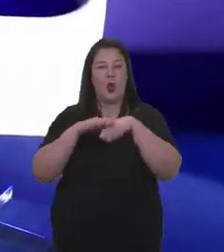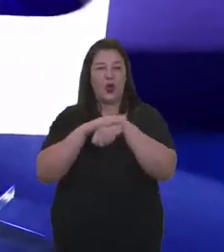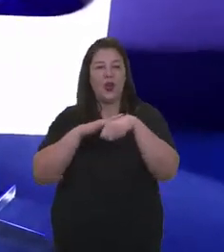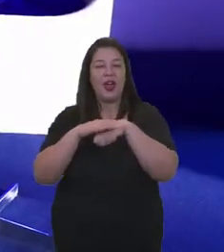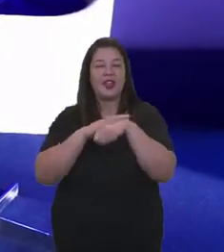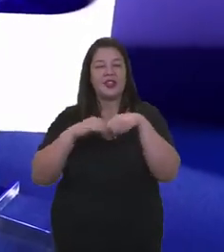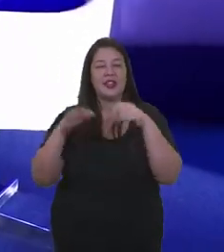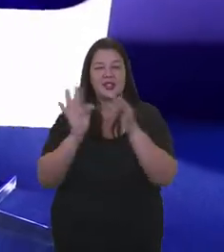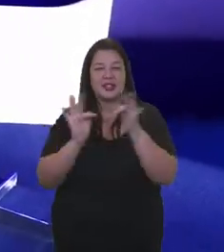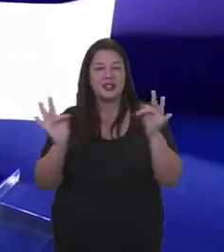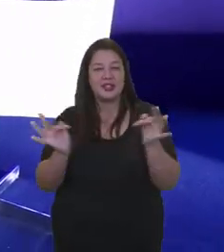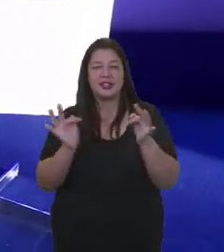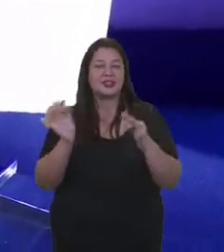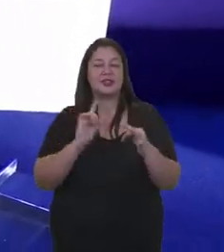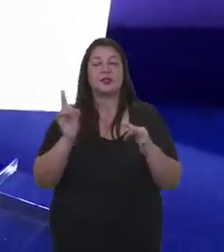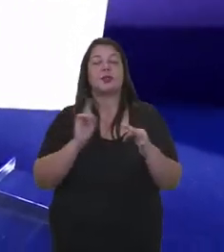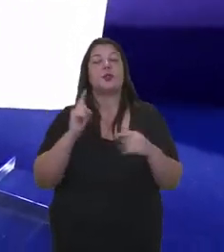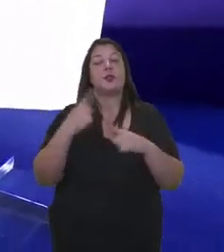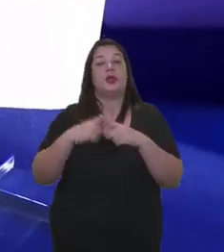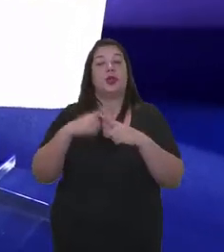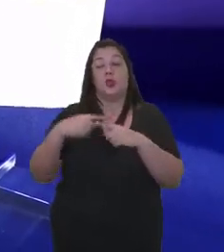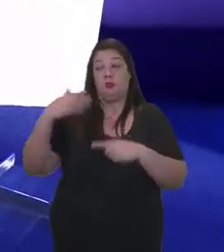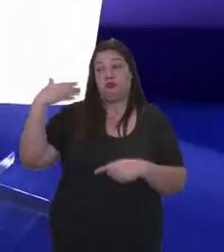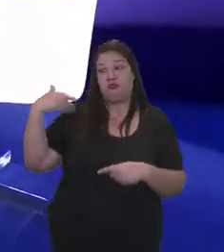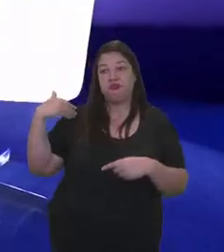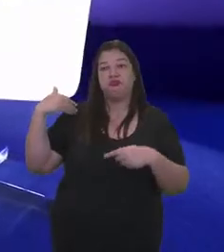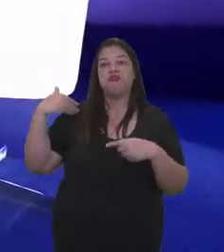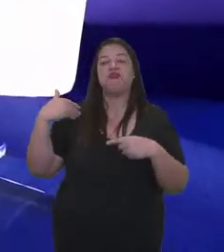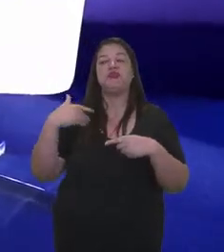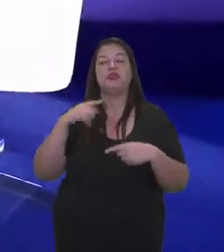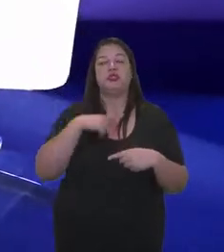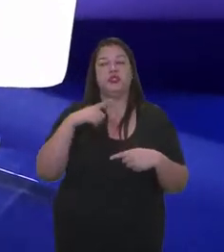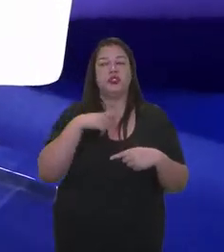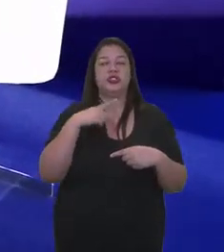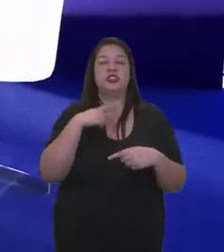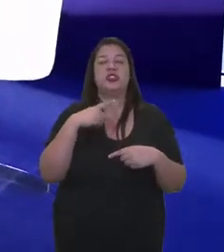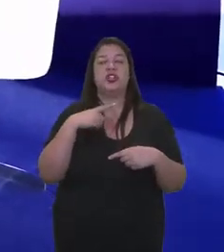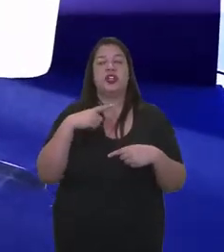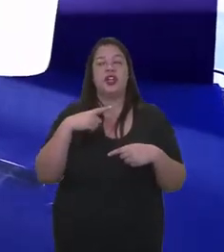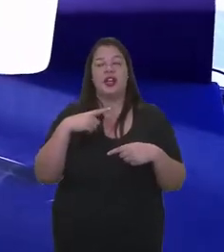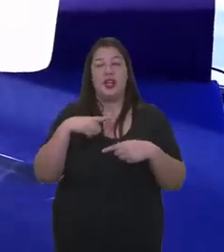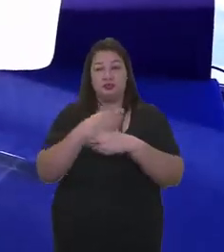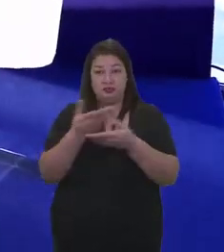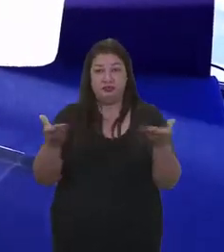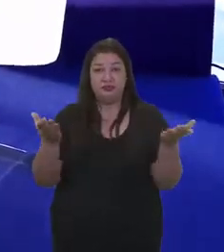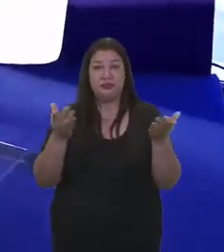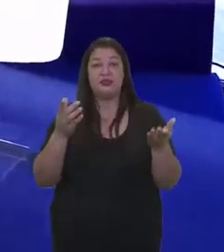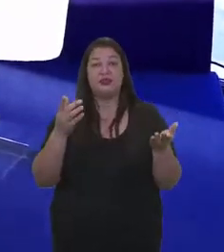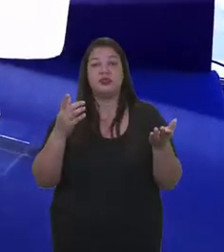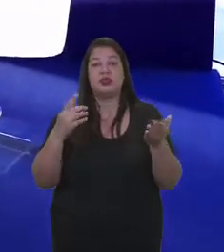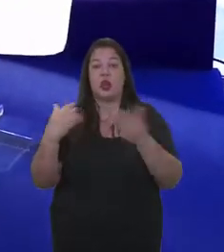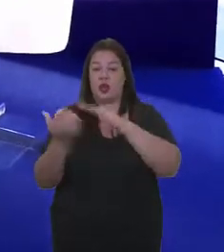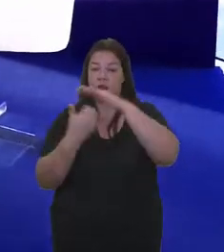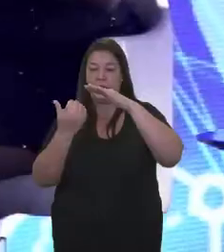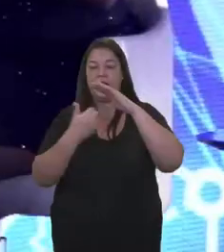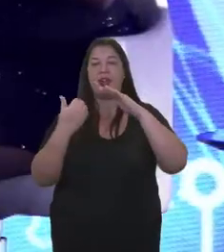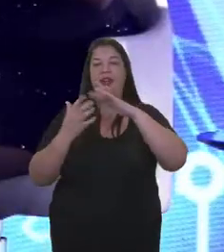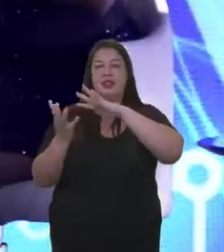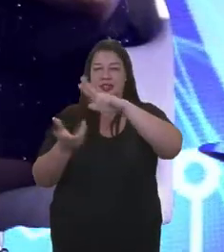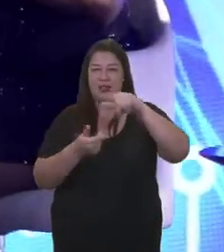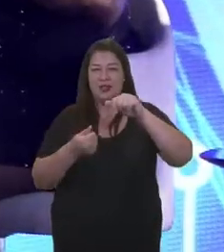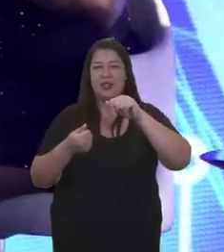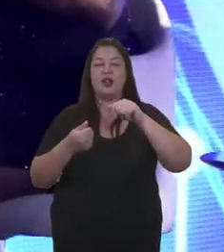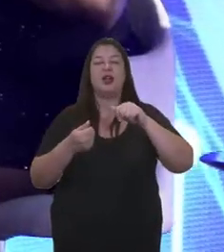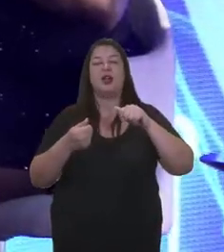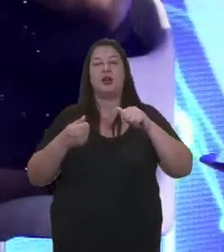These are talks which are not so easy. Until a very few years ago, you folks here, international